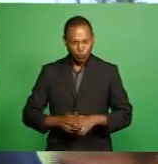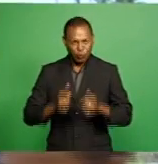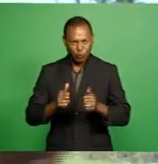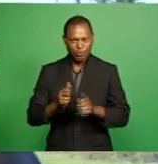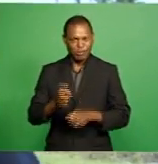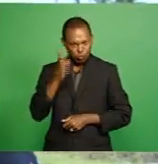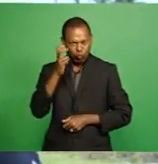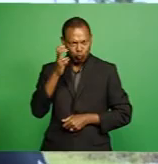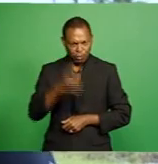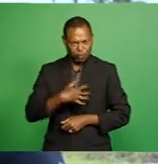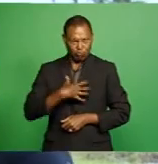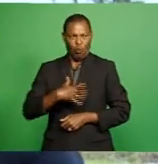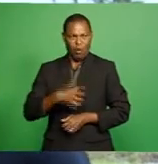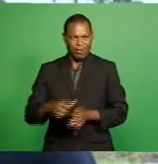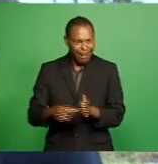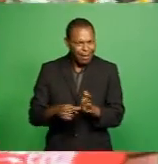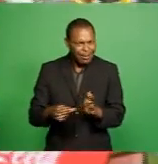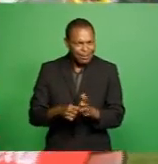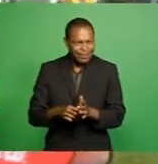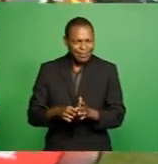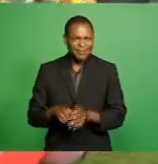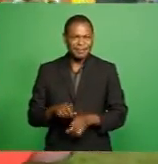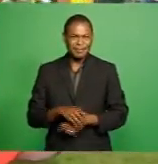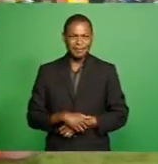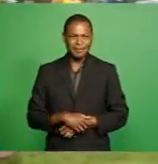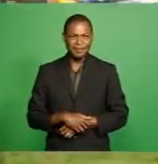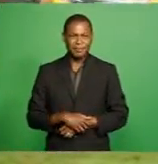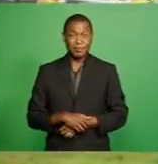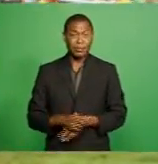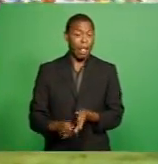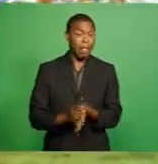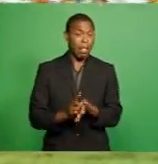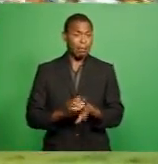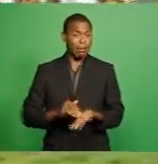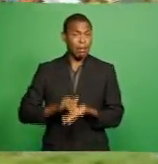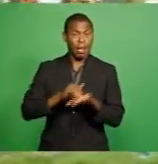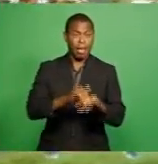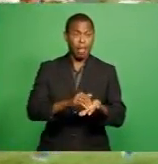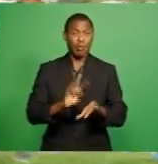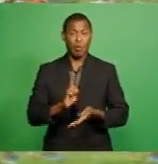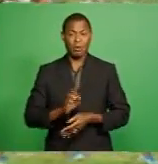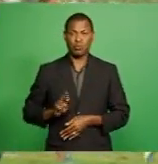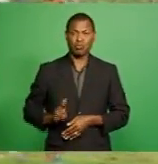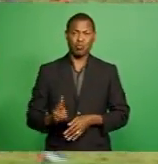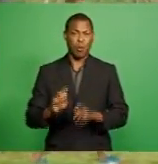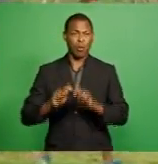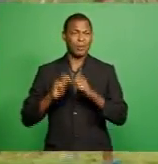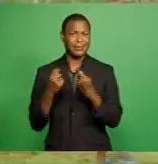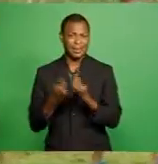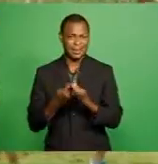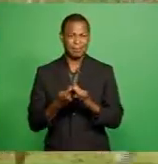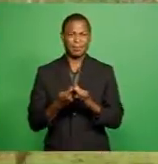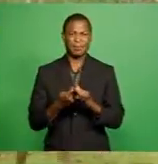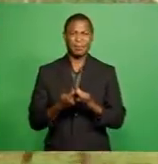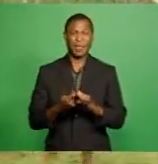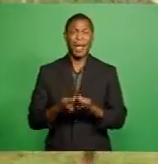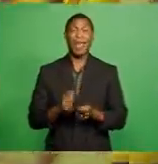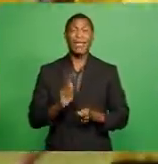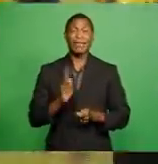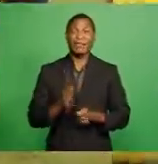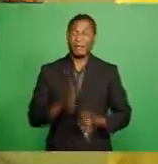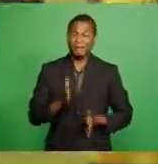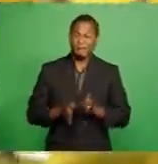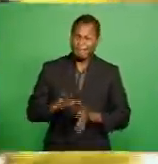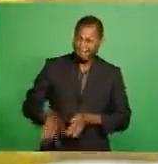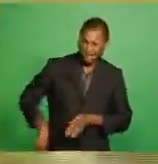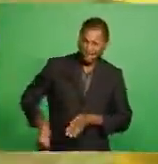hard and still have to train more hard. Jude later helped his Rewa team claim the first place in the 4x100 meters event after